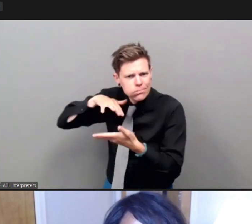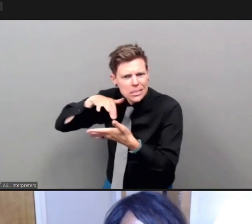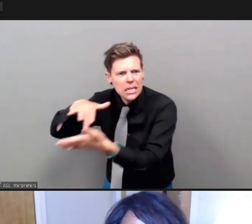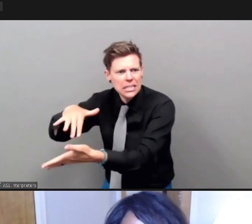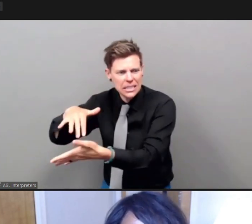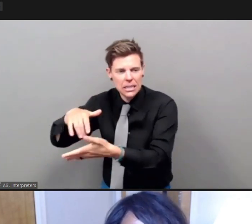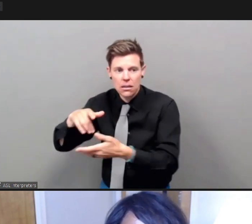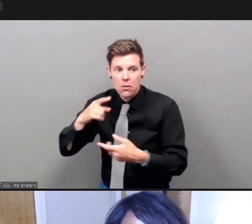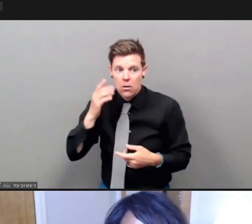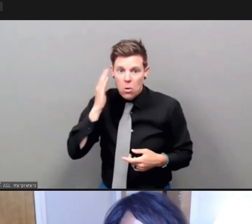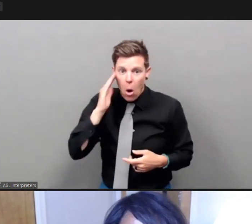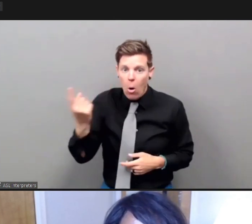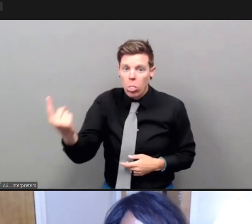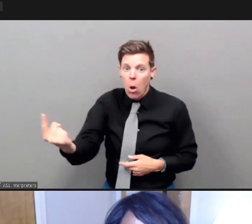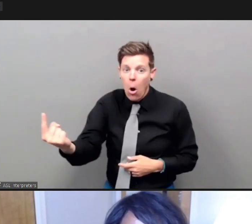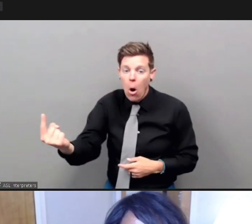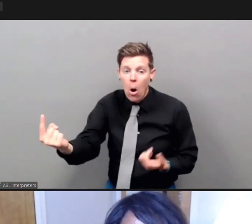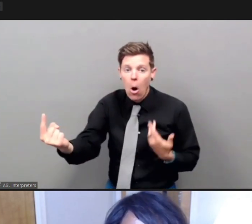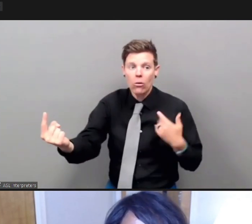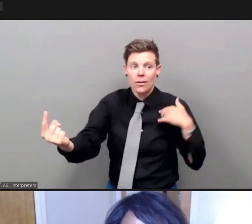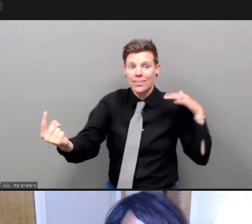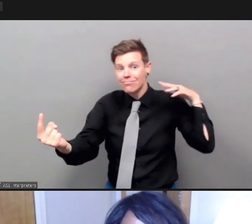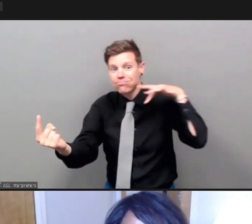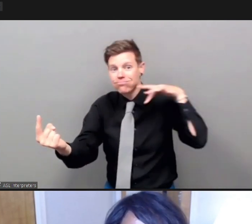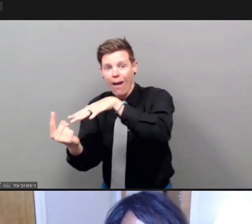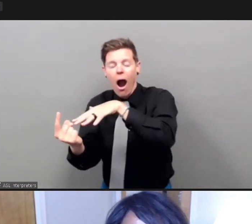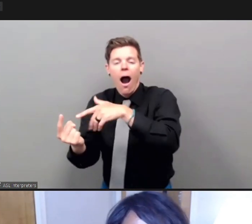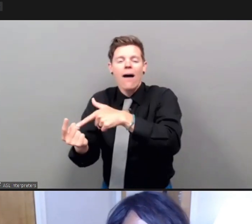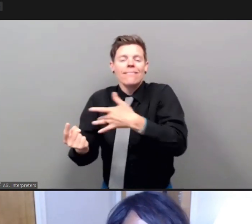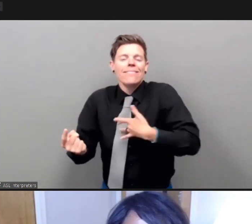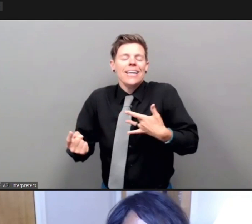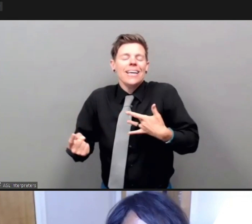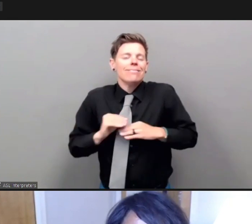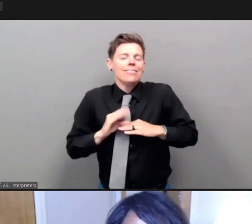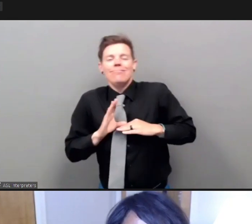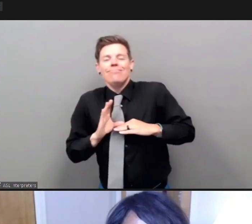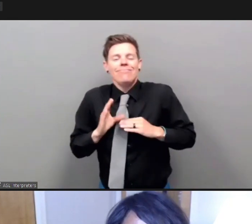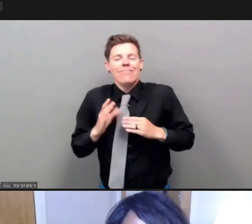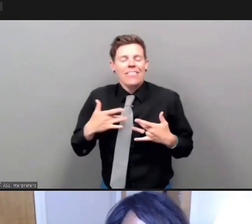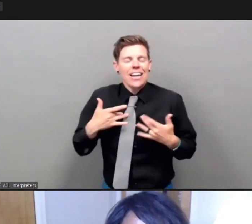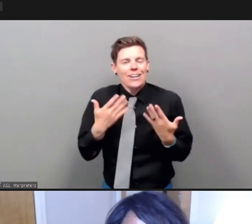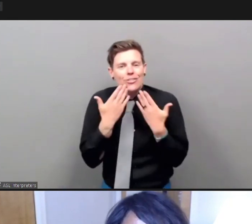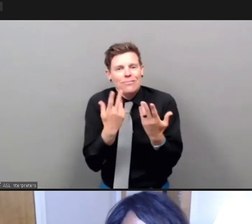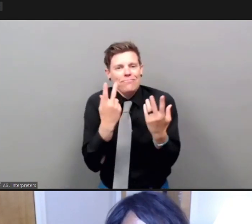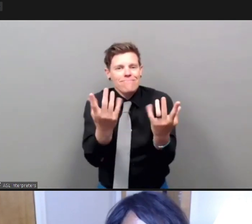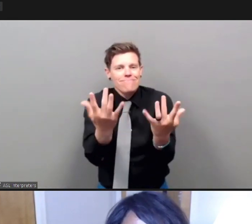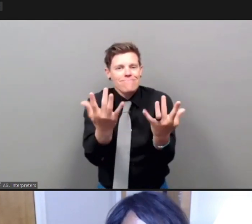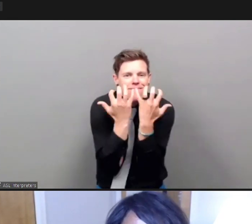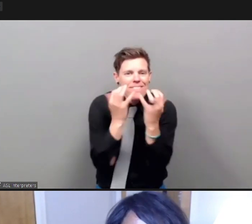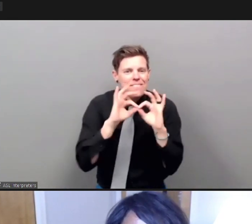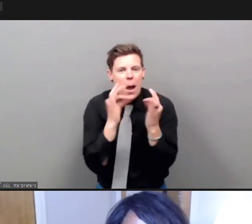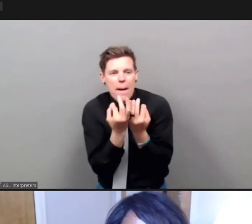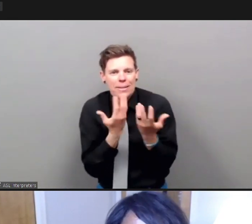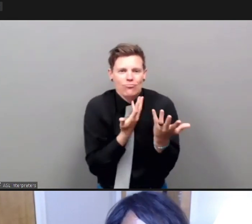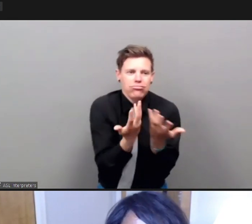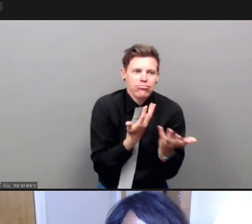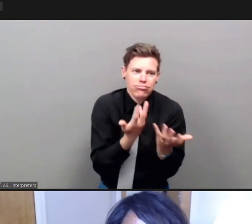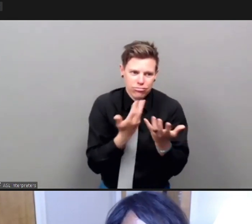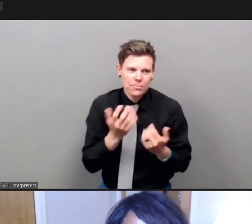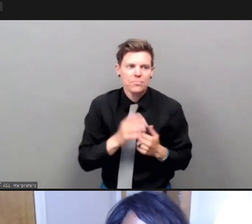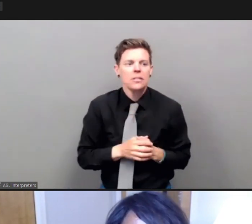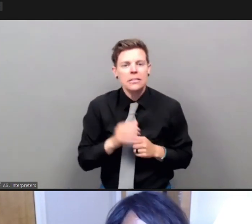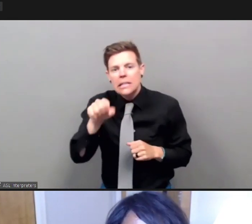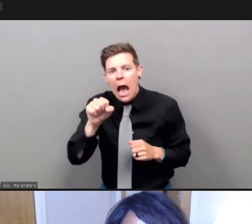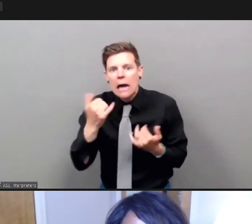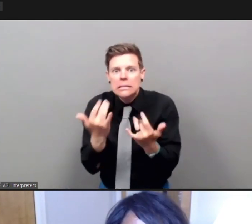have more of a positive outlook than those that never do. Of course, they're using Zoom techniques and connecting people by video